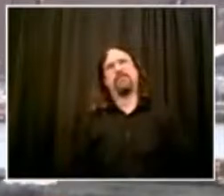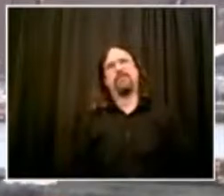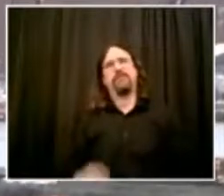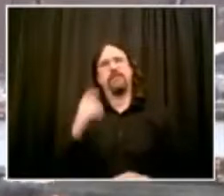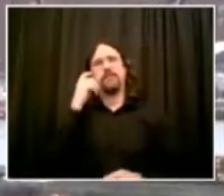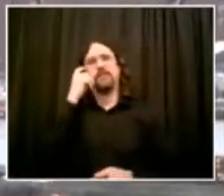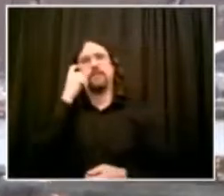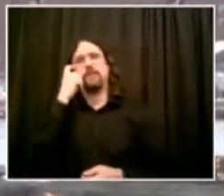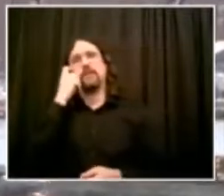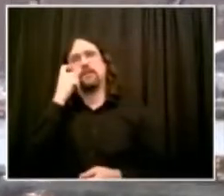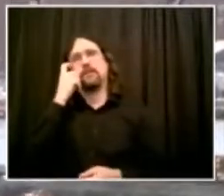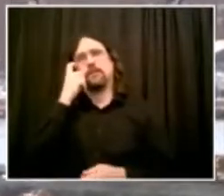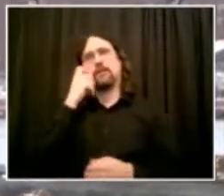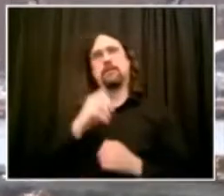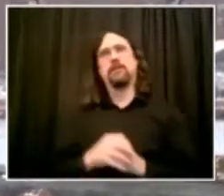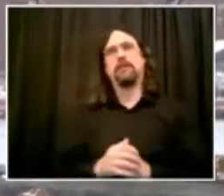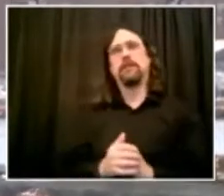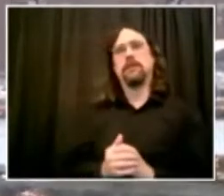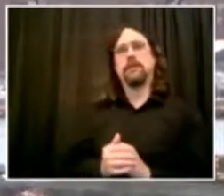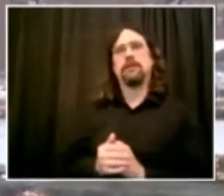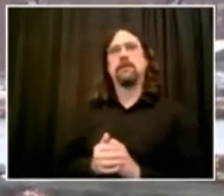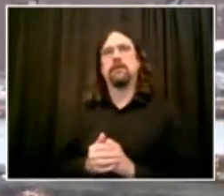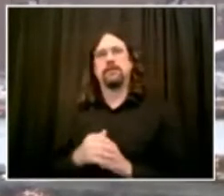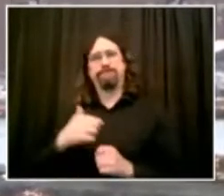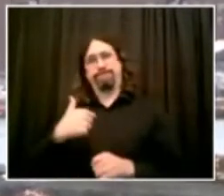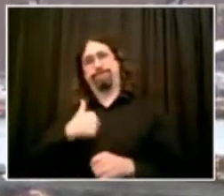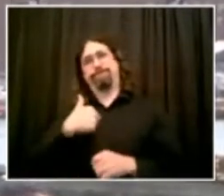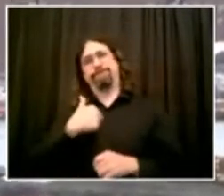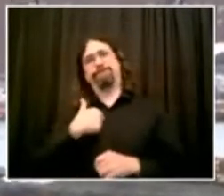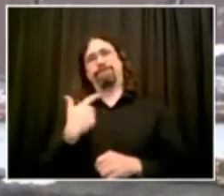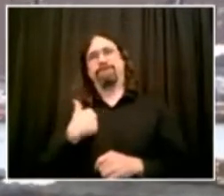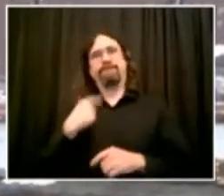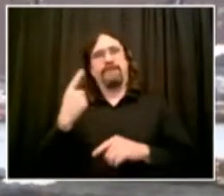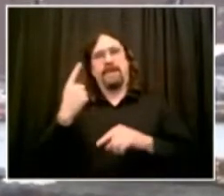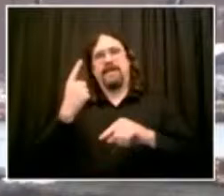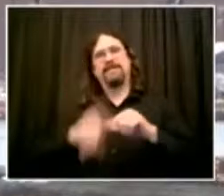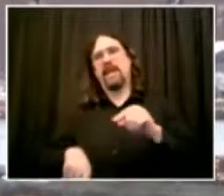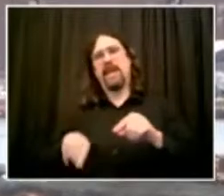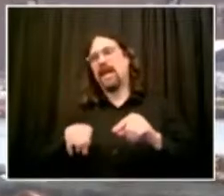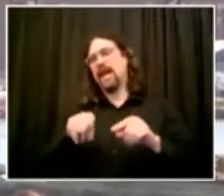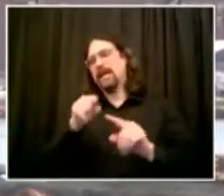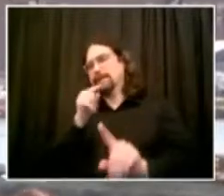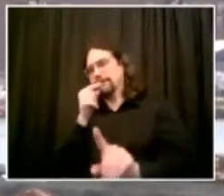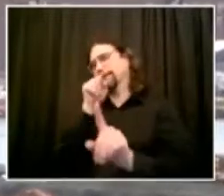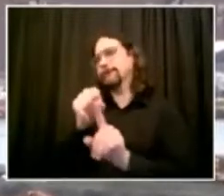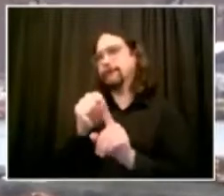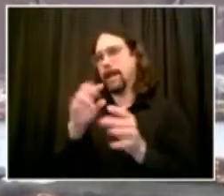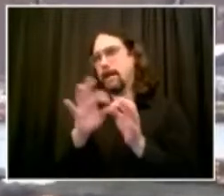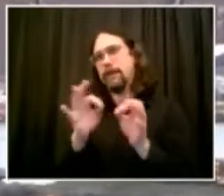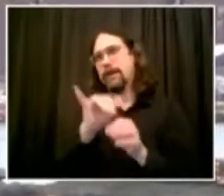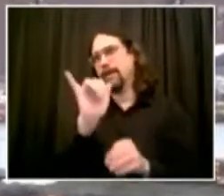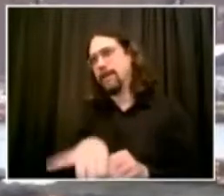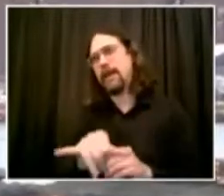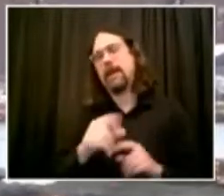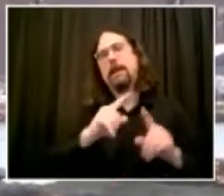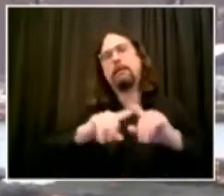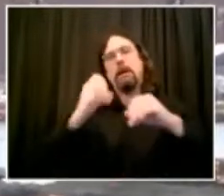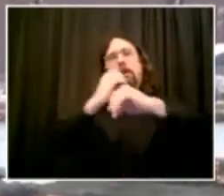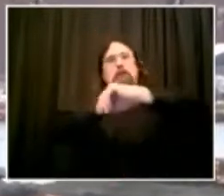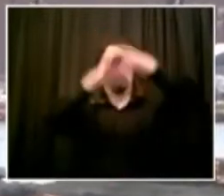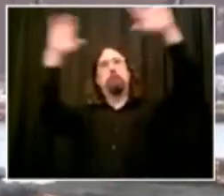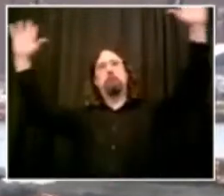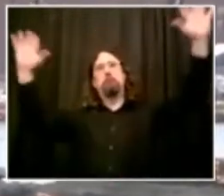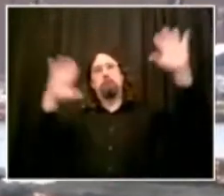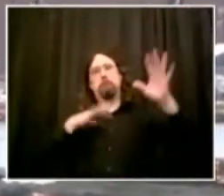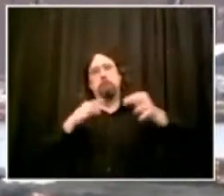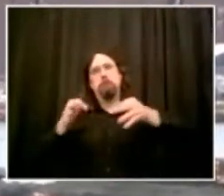here. I think you cannot leave out of this equation what happened on Sunday and Monday night. That was just criminality.